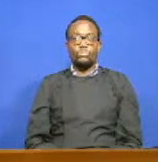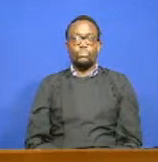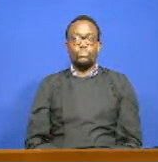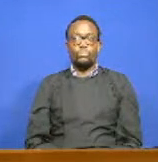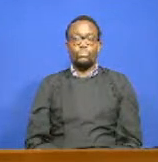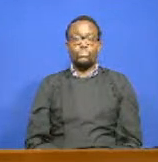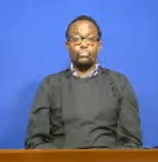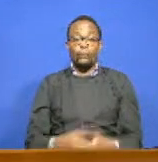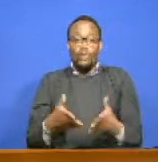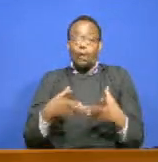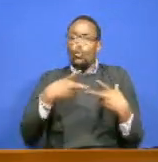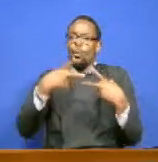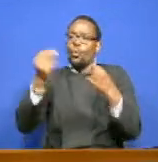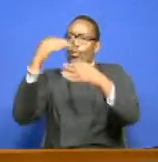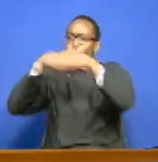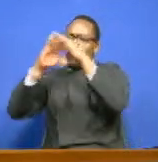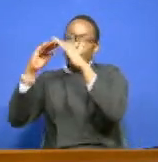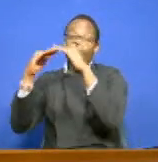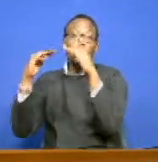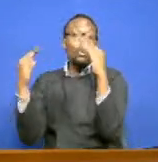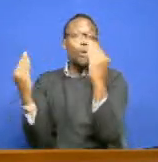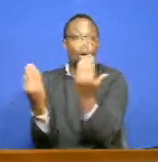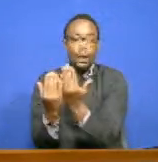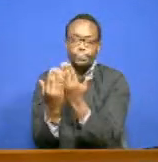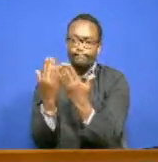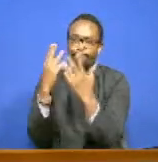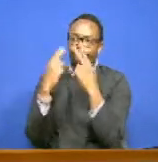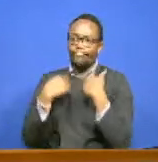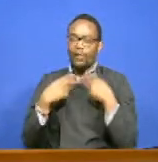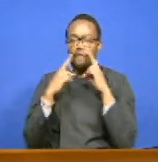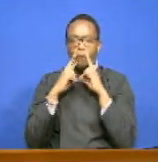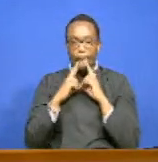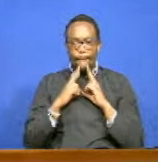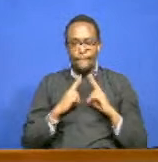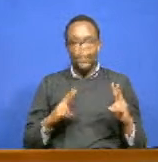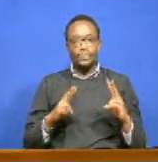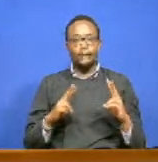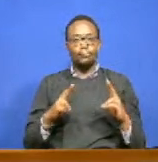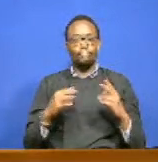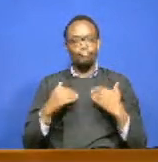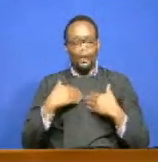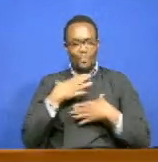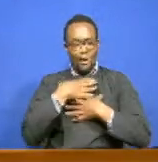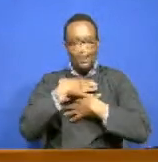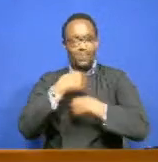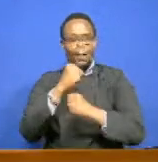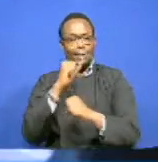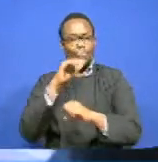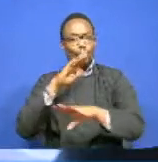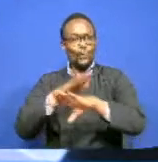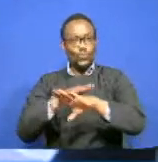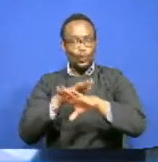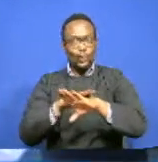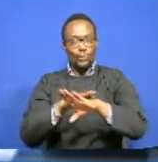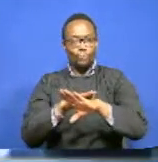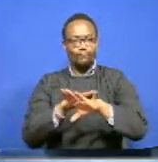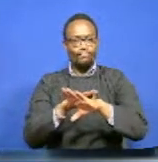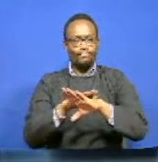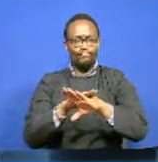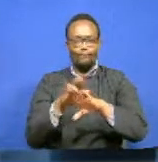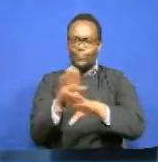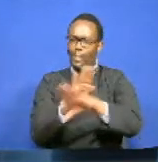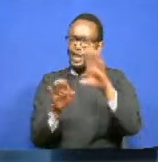Go forth into the world in peace. Be of good courage. Hold fast that which is